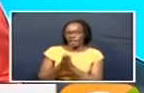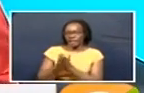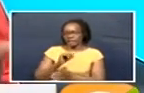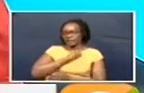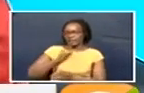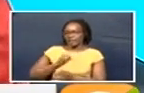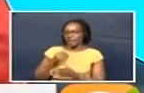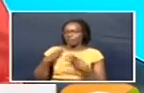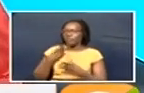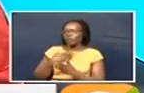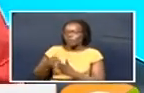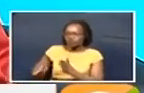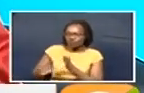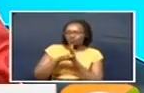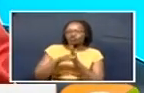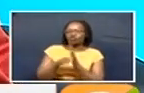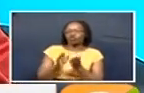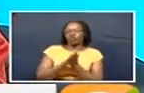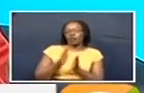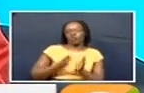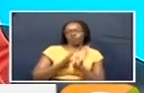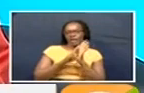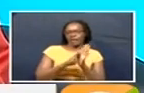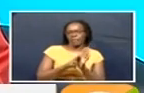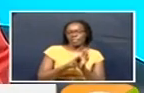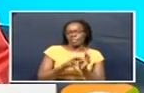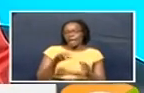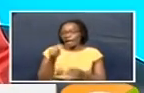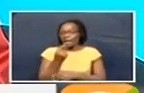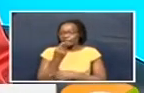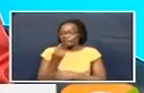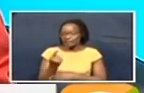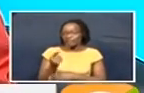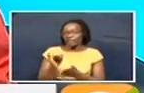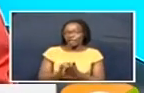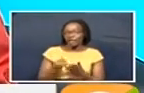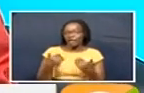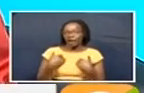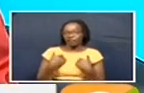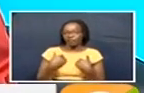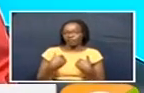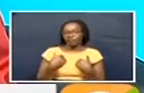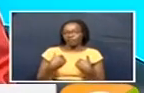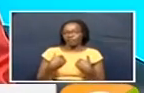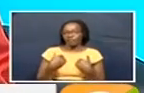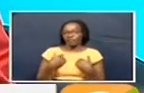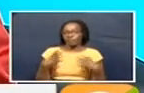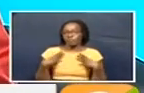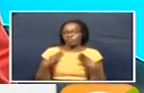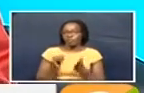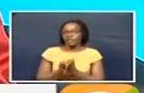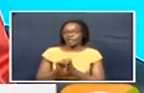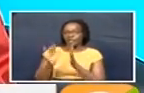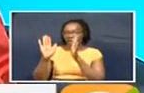into perhaps the women's rep seat. There's a tablet that claimed, there's a lot of things that were claimed. For once, your well-oiled campaign,